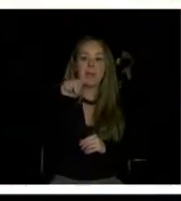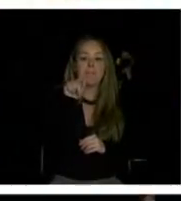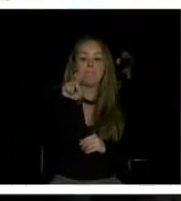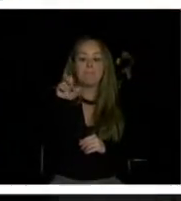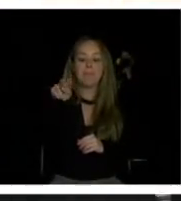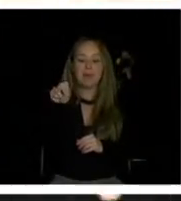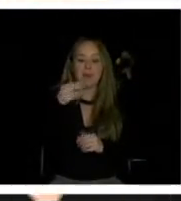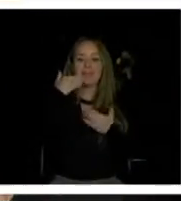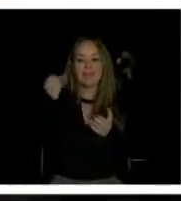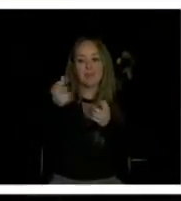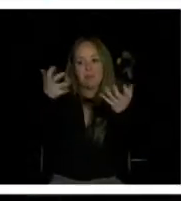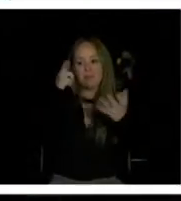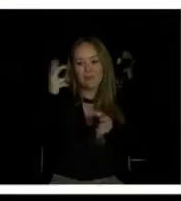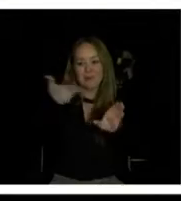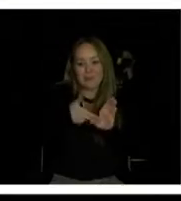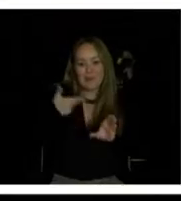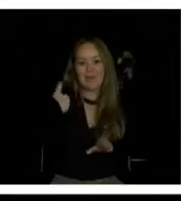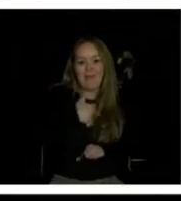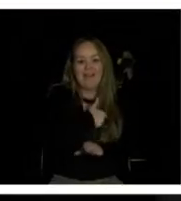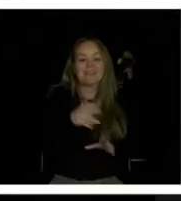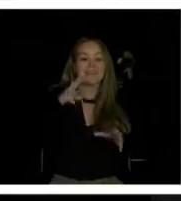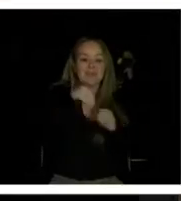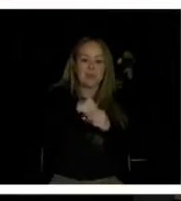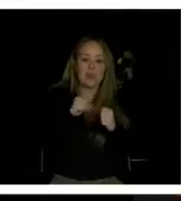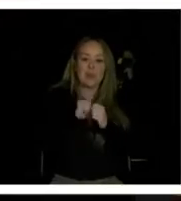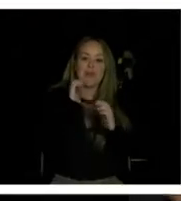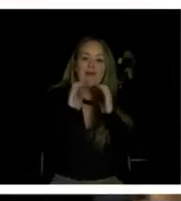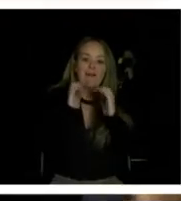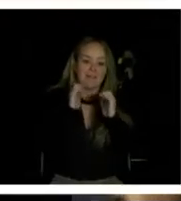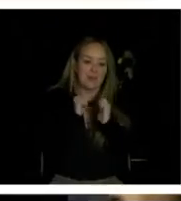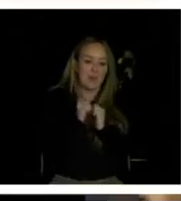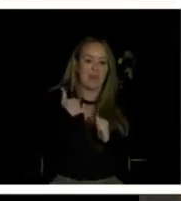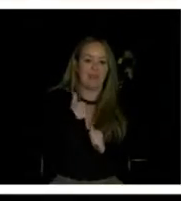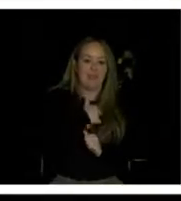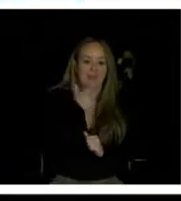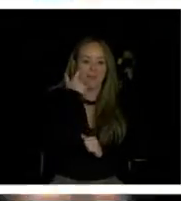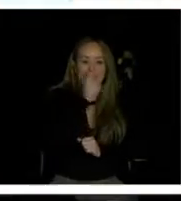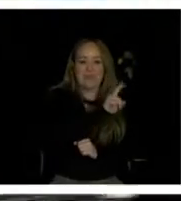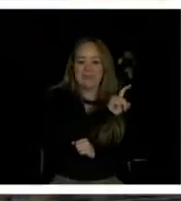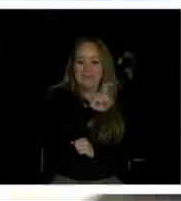Mr. Velarde, for joining us and engaging in the conversation along with us.